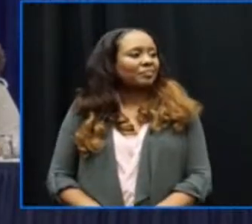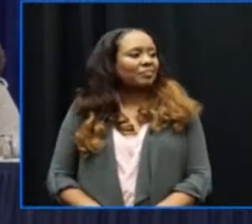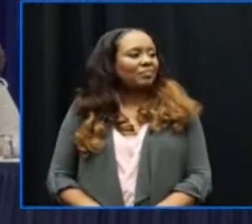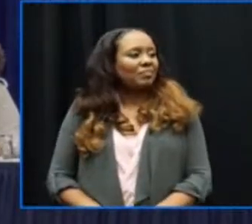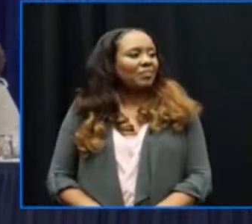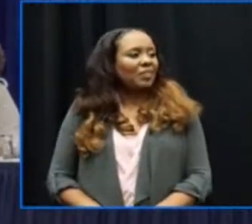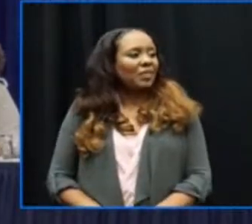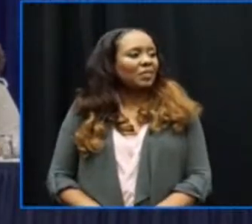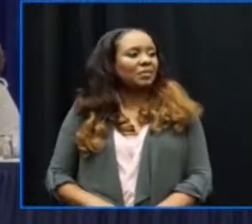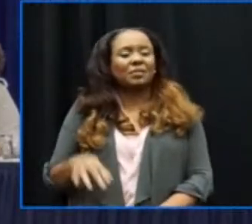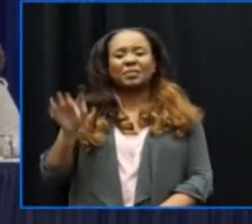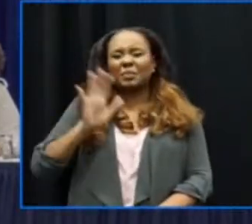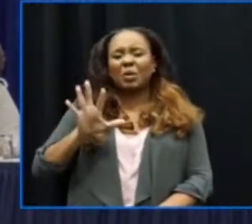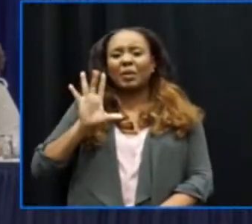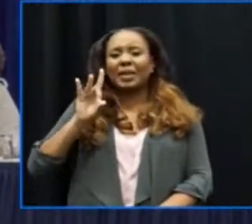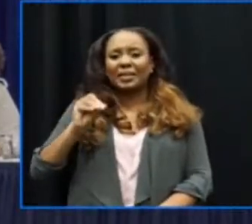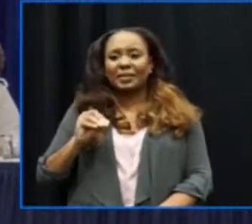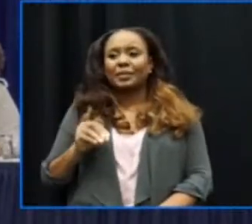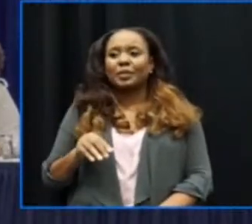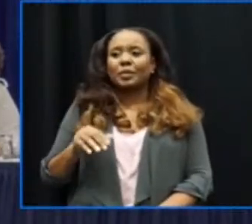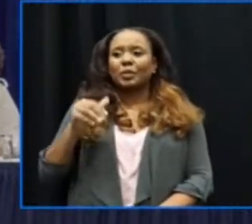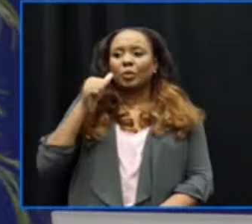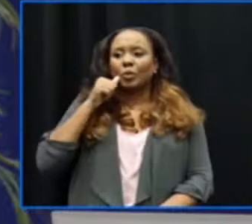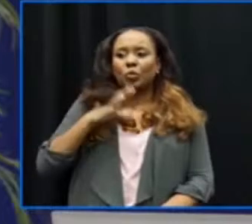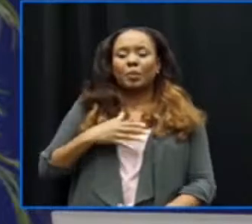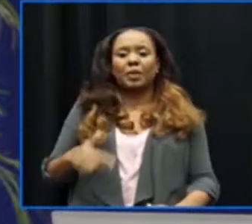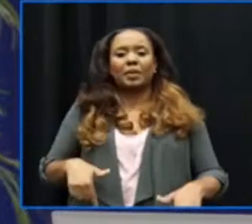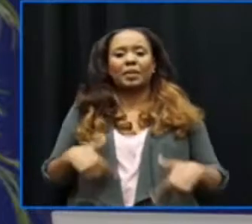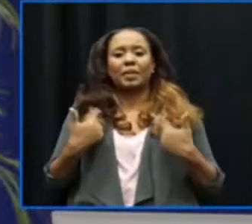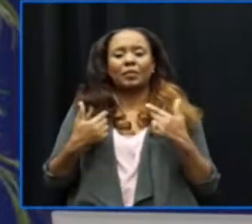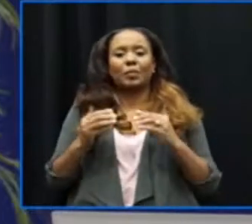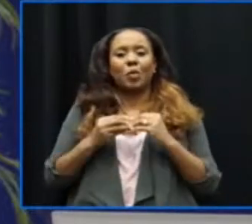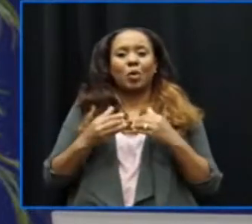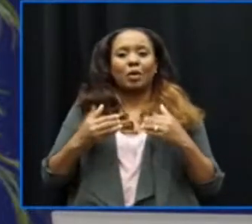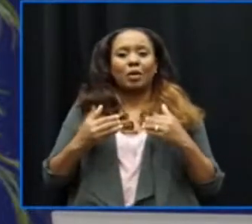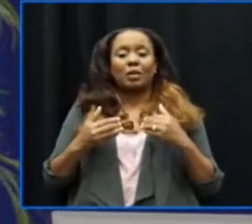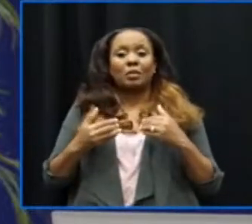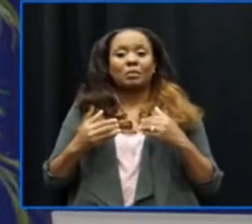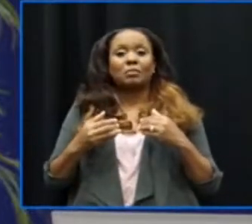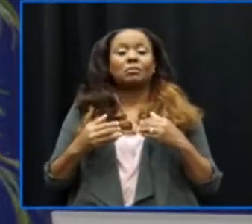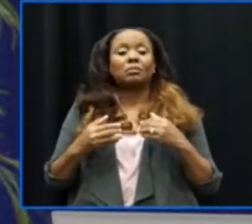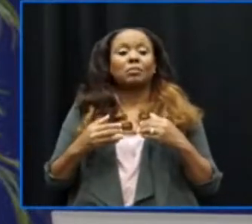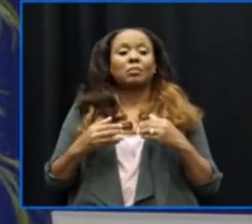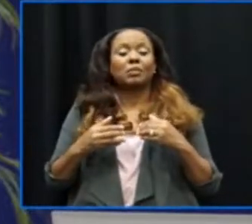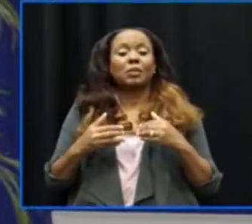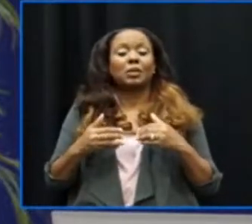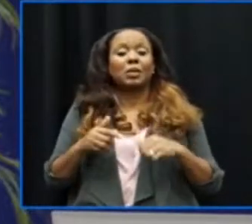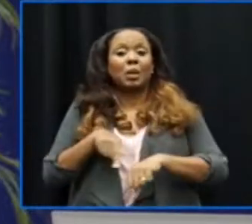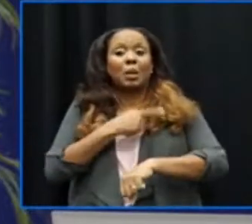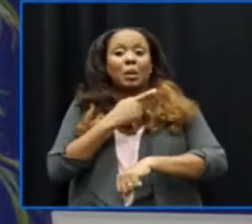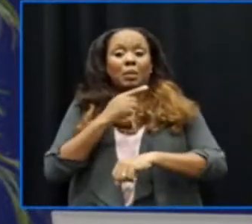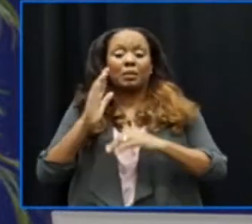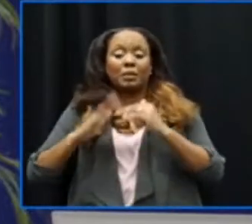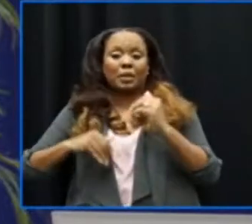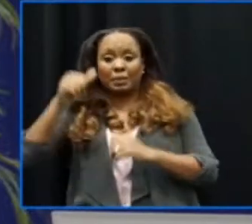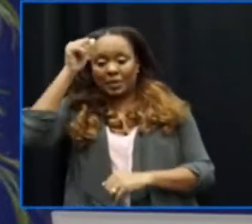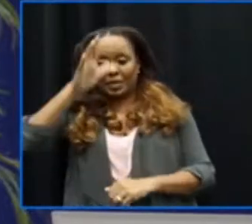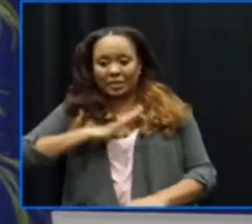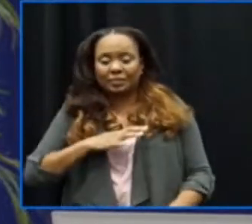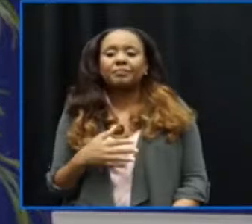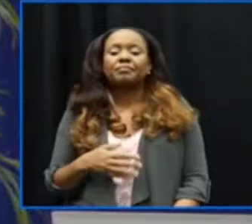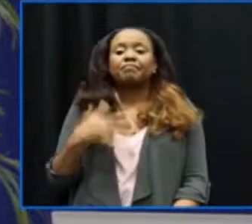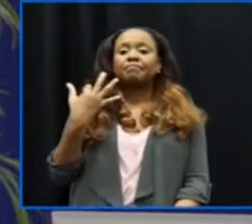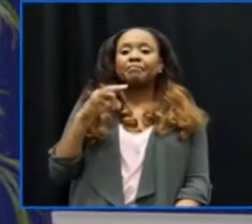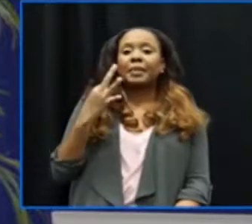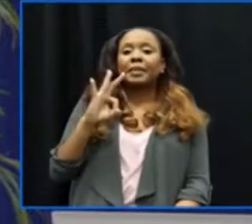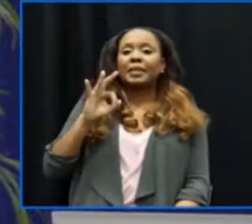It's a little under 80. That's average. Women tend to survive a little bit longer than men, but on average it's about 80. Now, in 1967, when